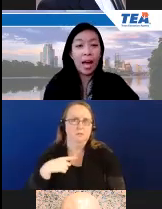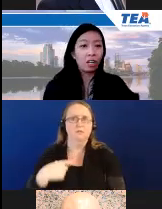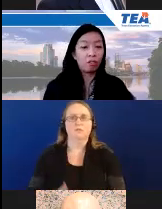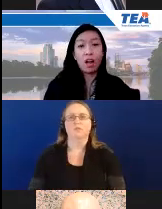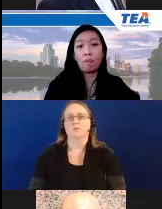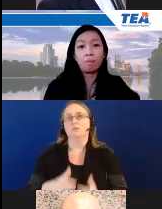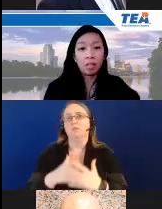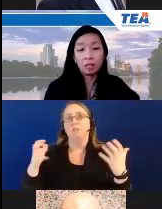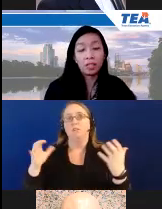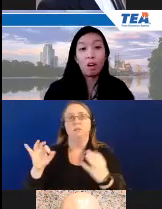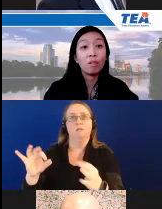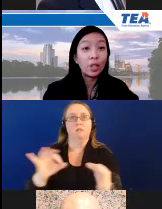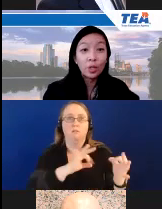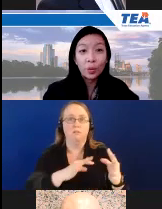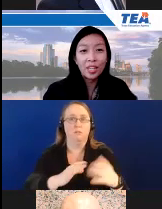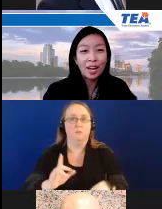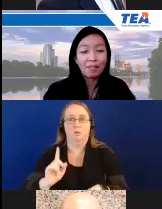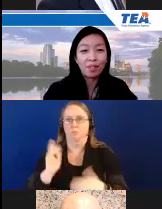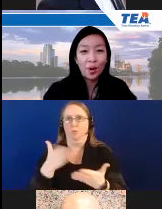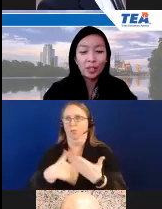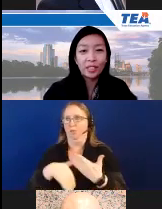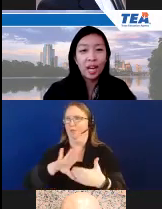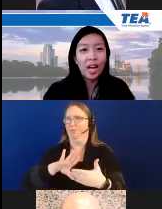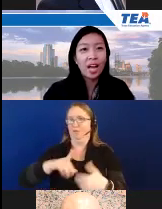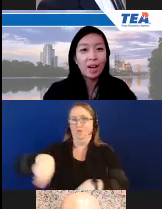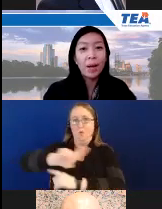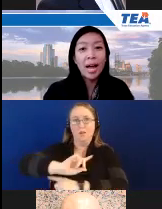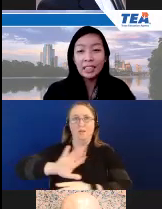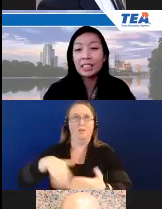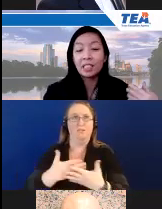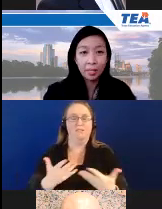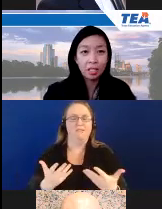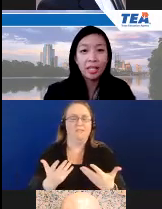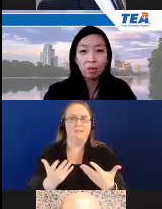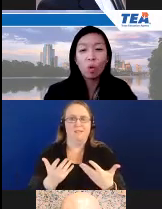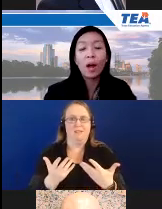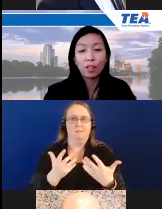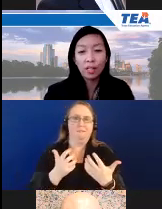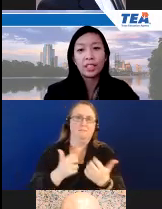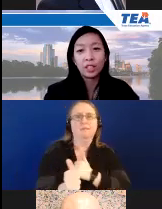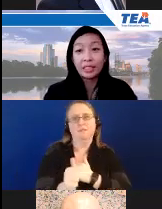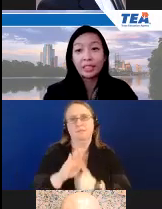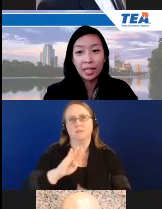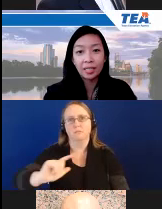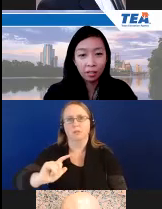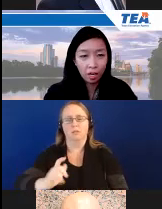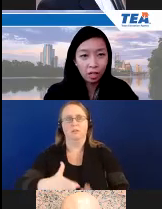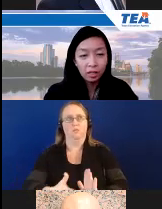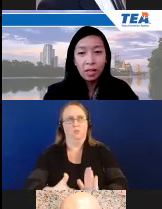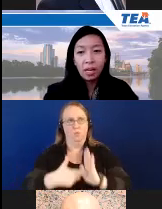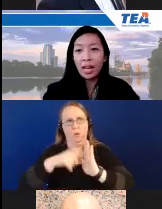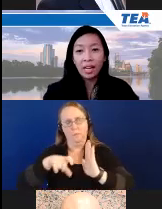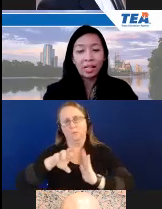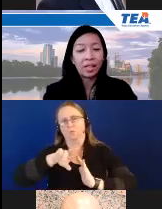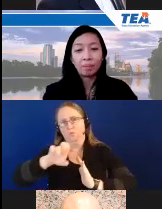of feedback from all of you and a lot of other folks, and passed this bill that required us to redesign the